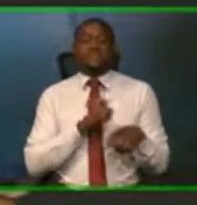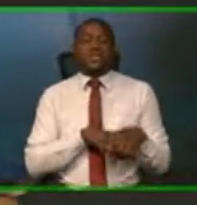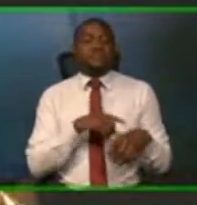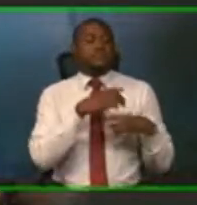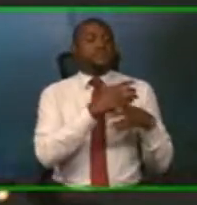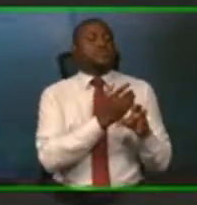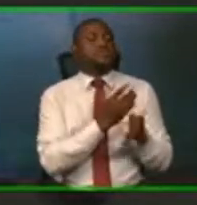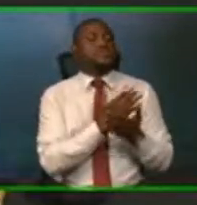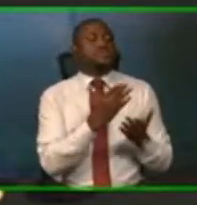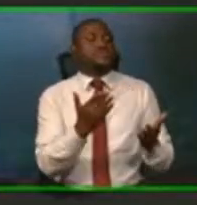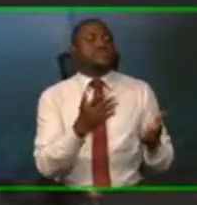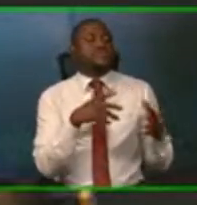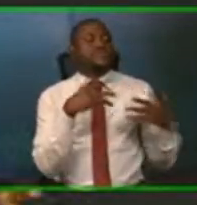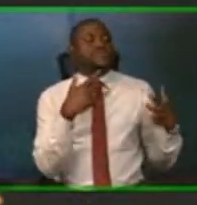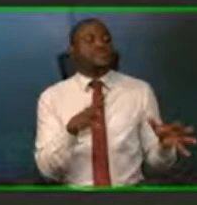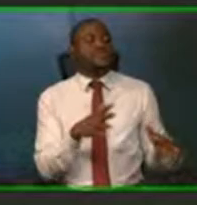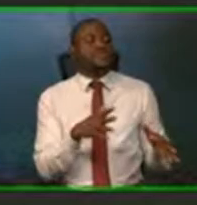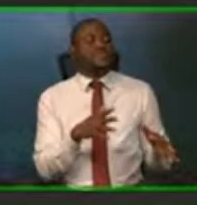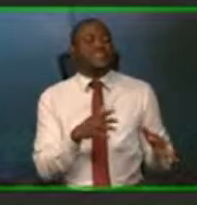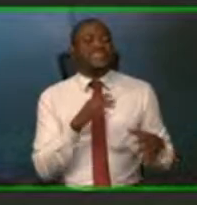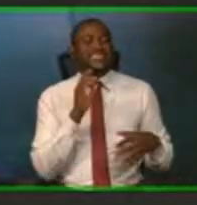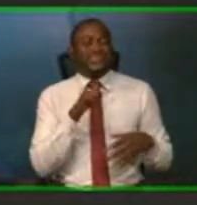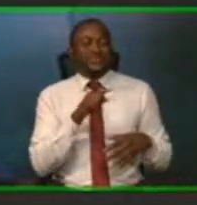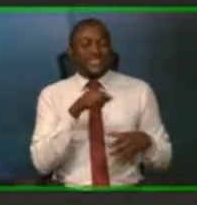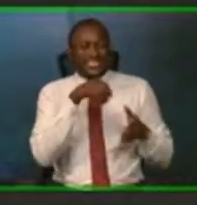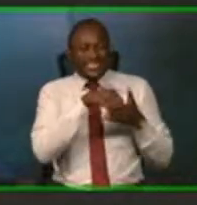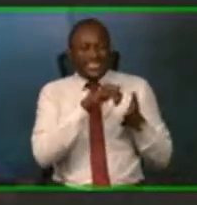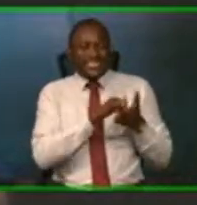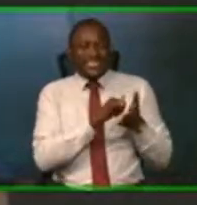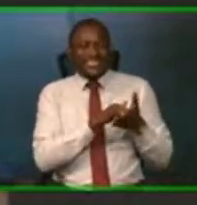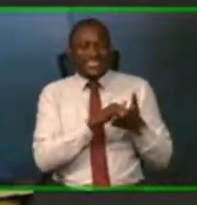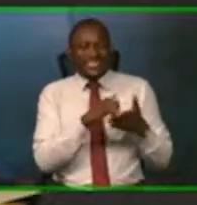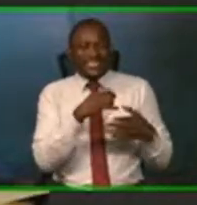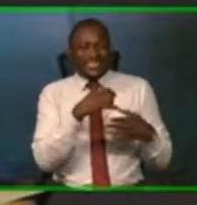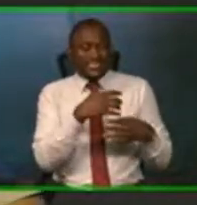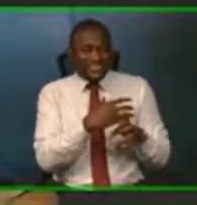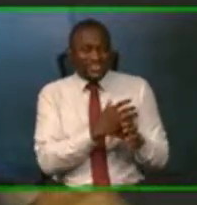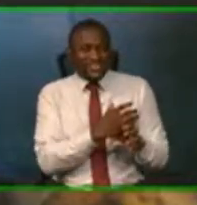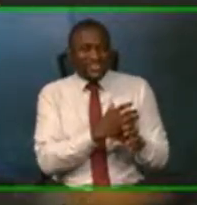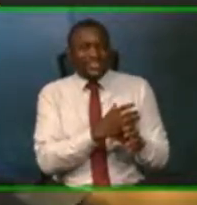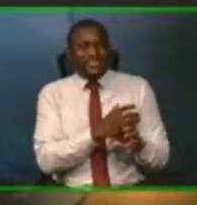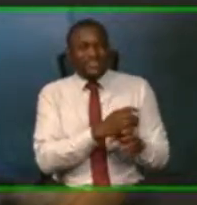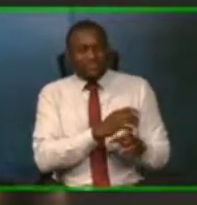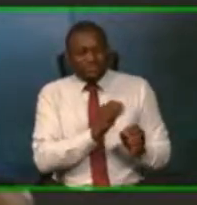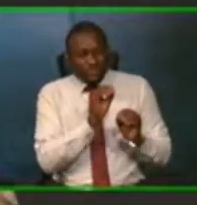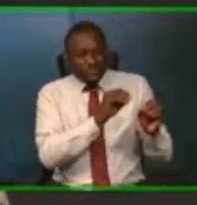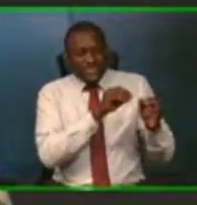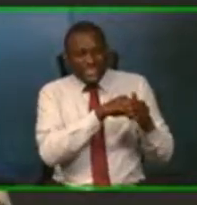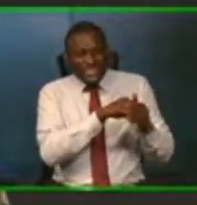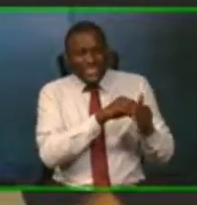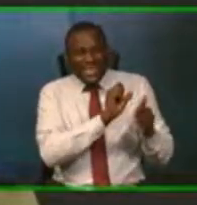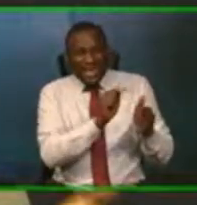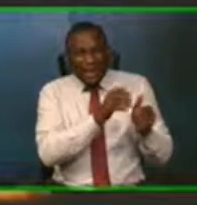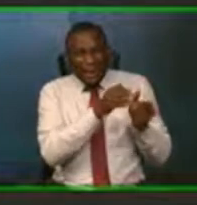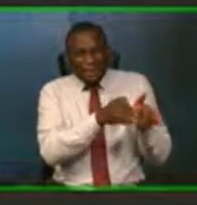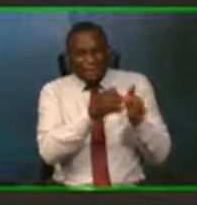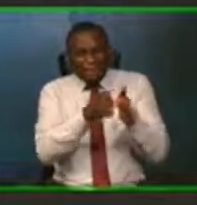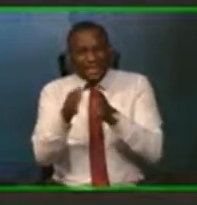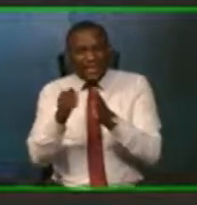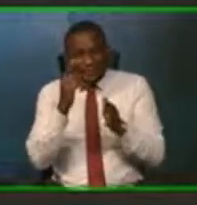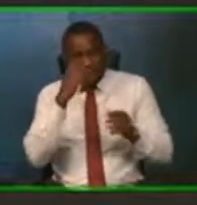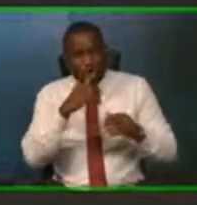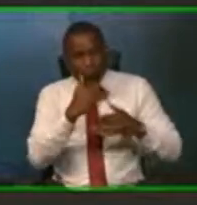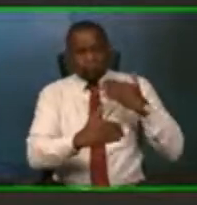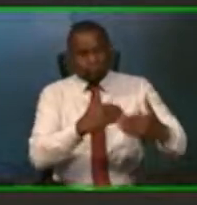create something, he would weave within that creation a pattern for the continuity of that process. So if you